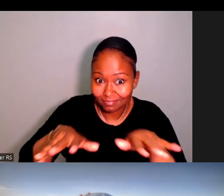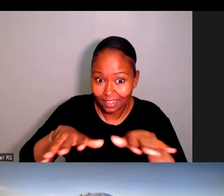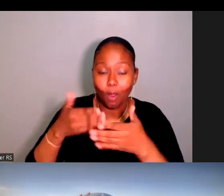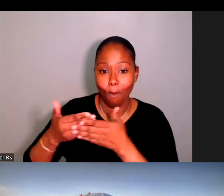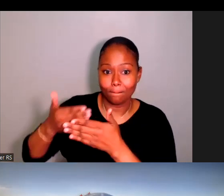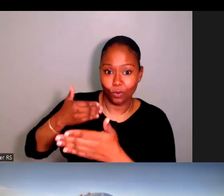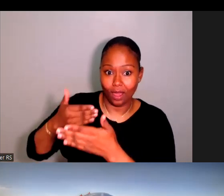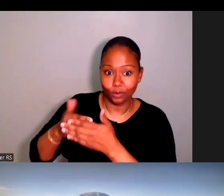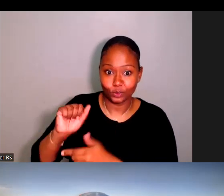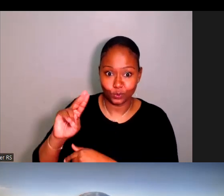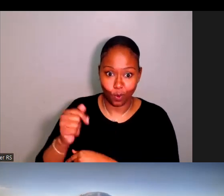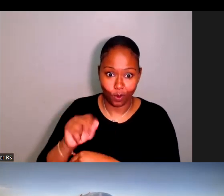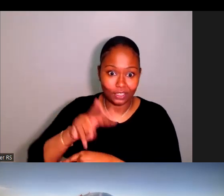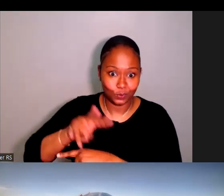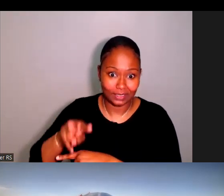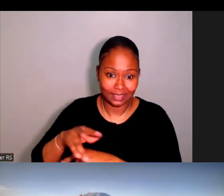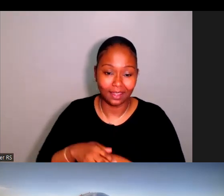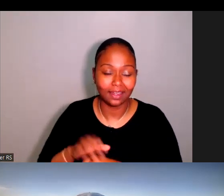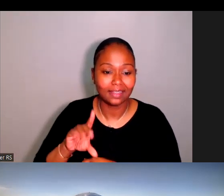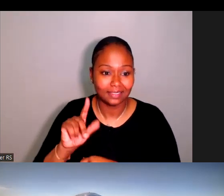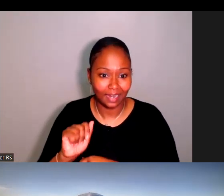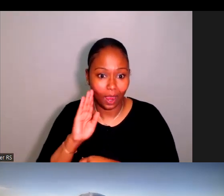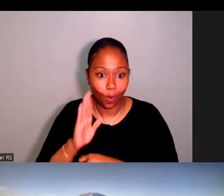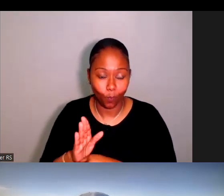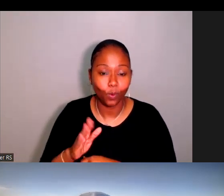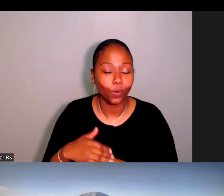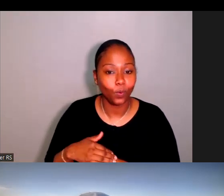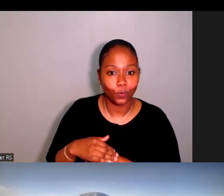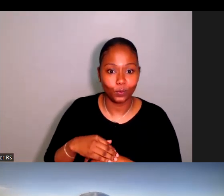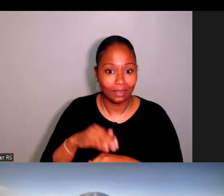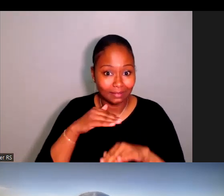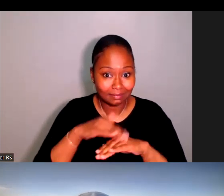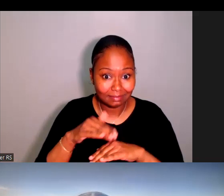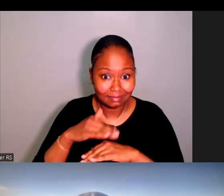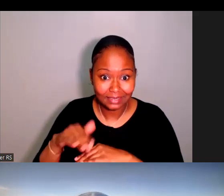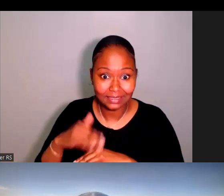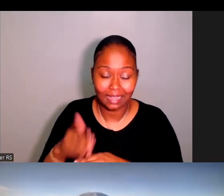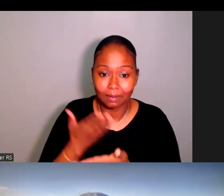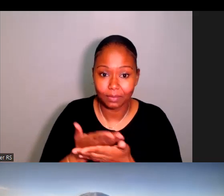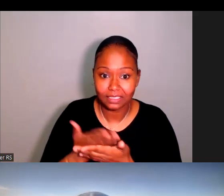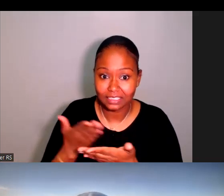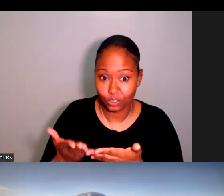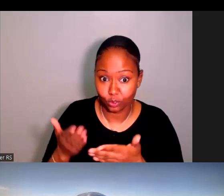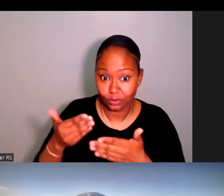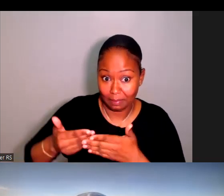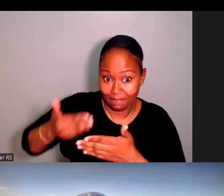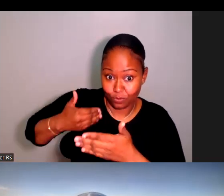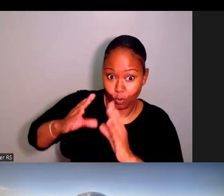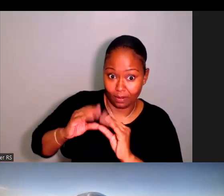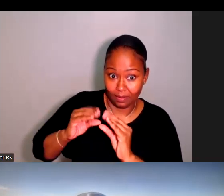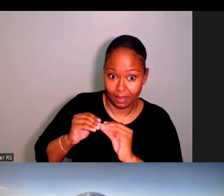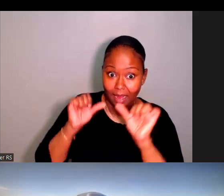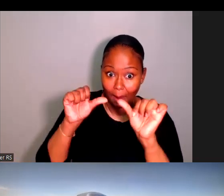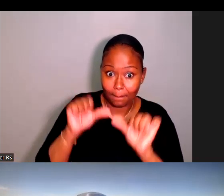22nd. CDA will send materials to the work group members in advance of the meeting and will post all materials to